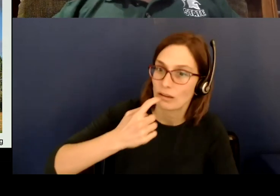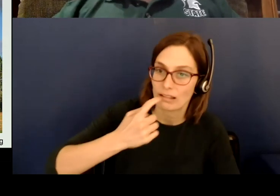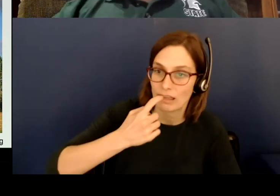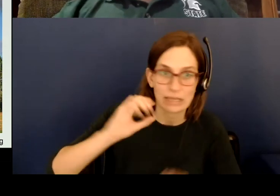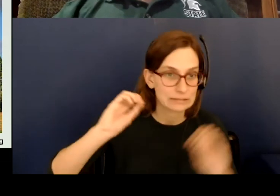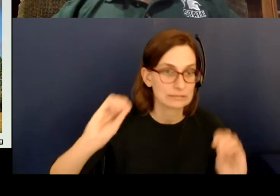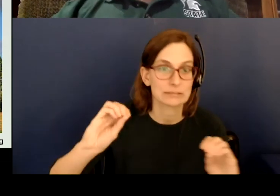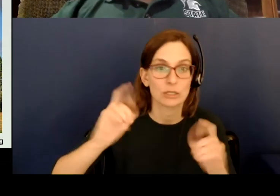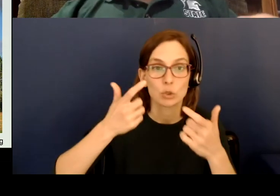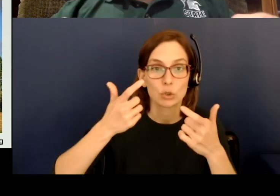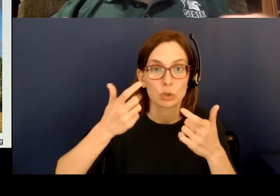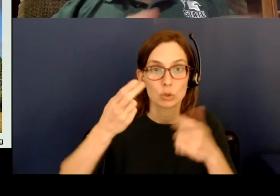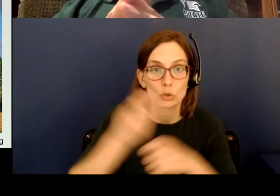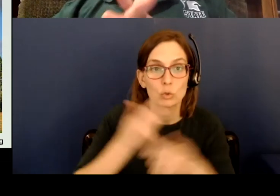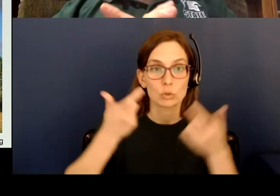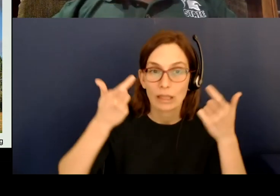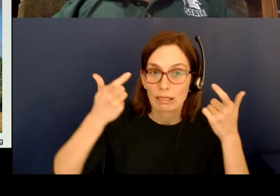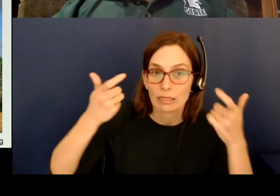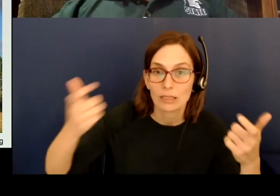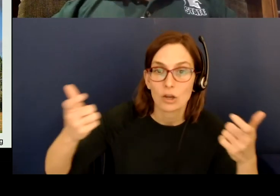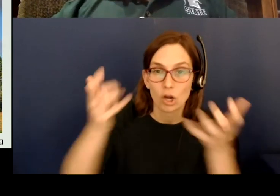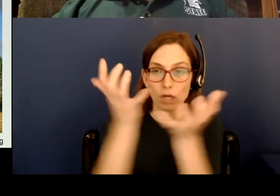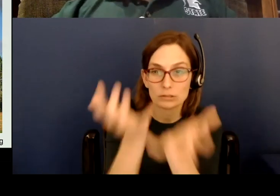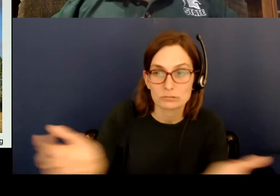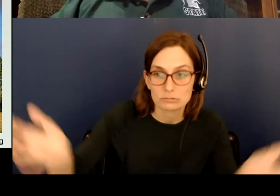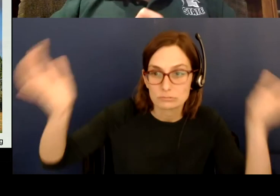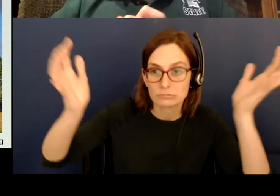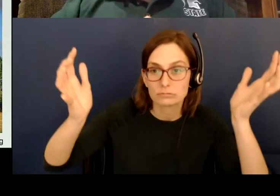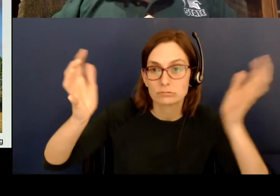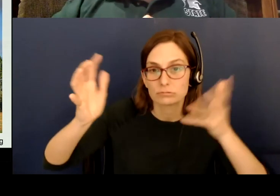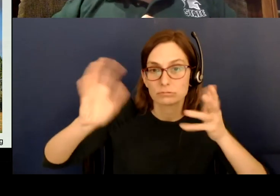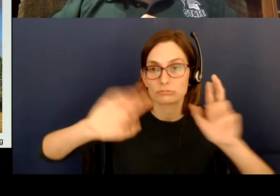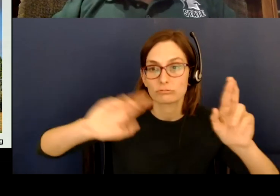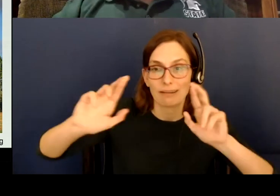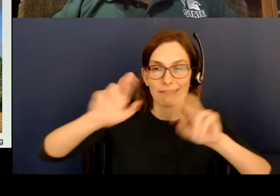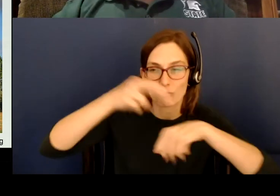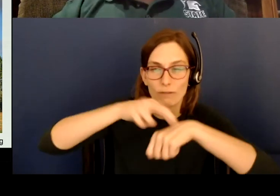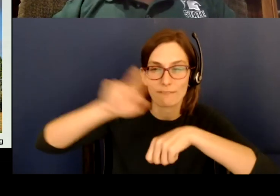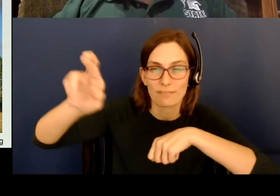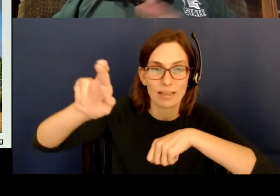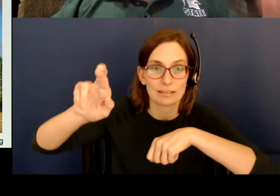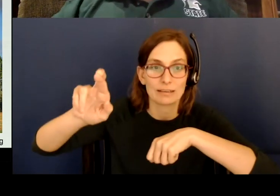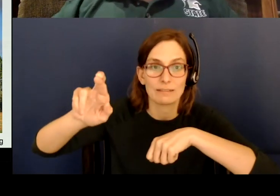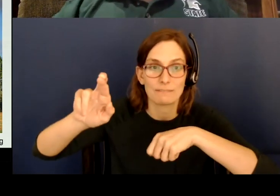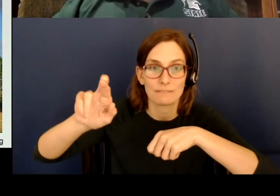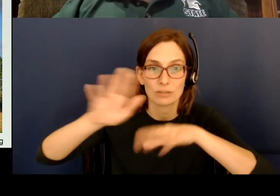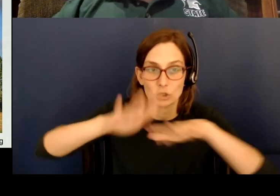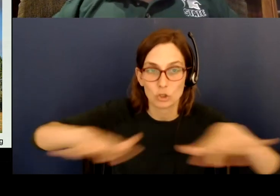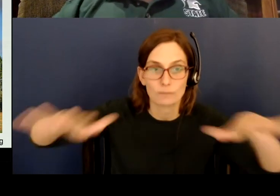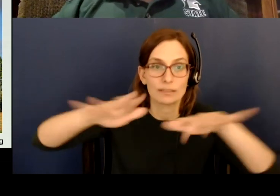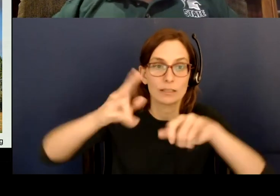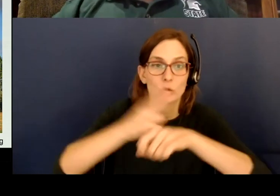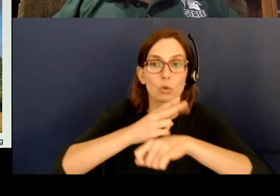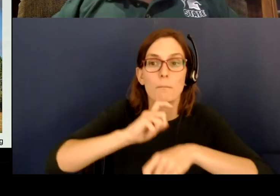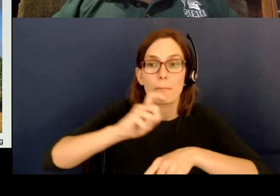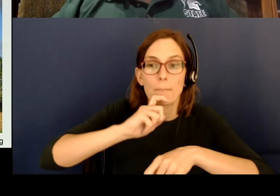very large arrays, big reflective surfaces, just like a reflector, but they use metal grids, so they